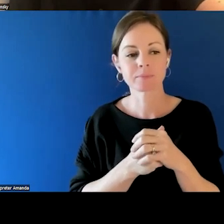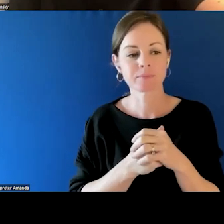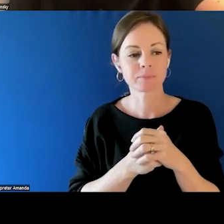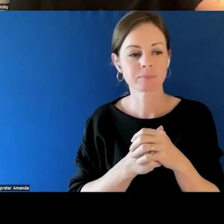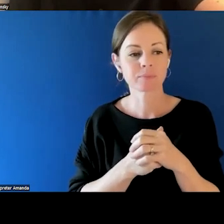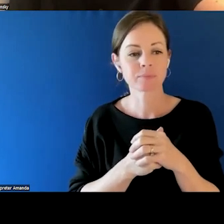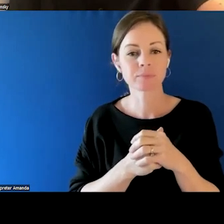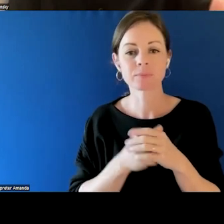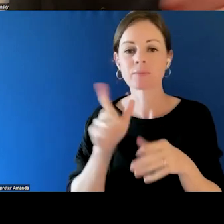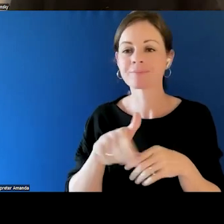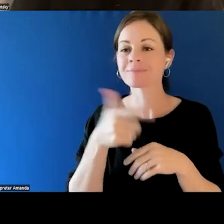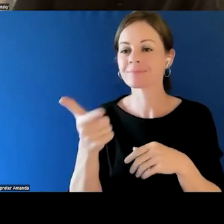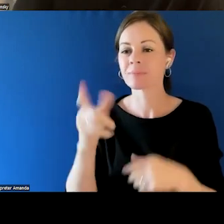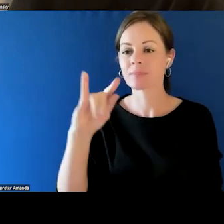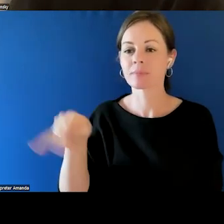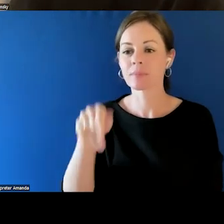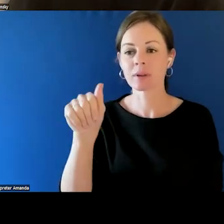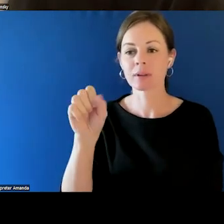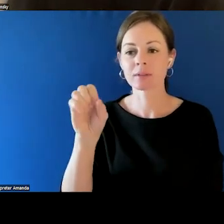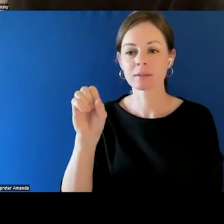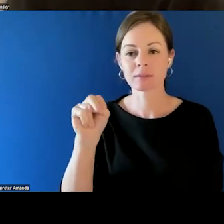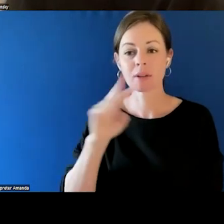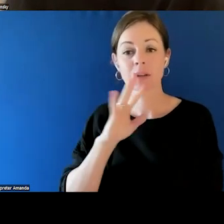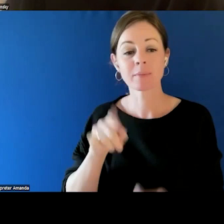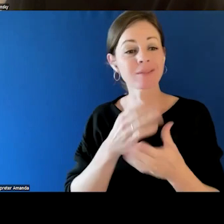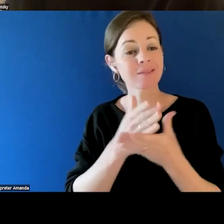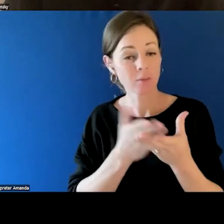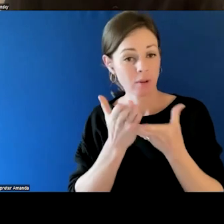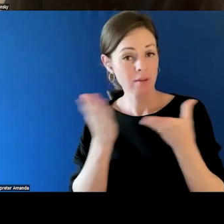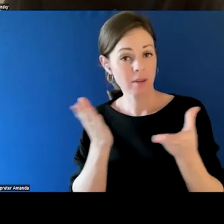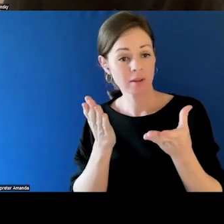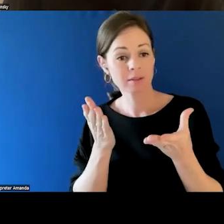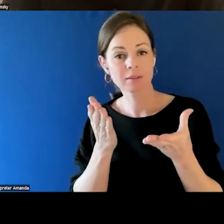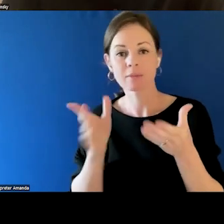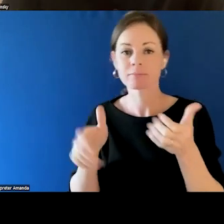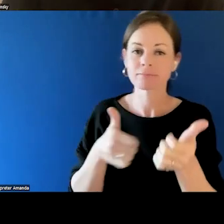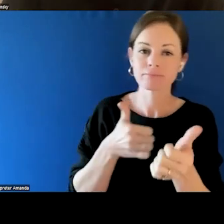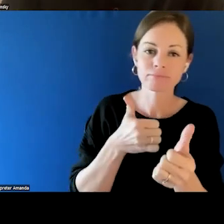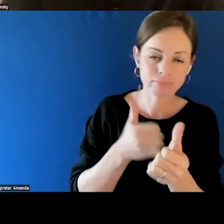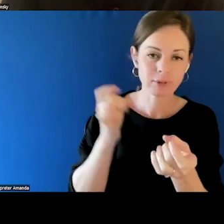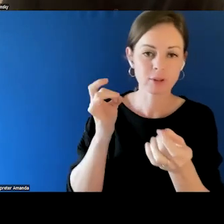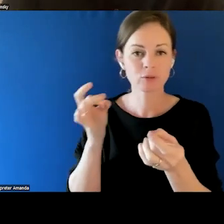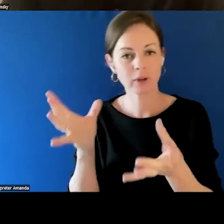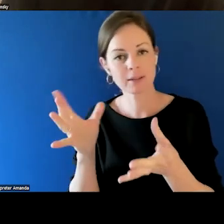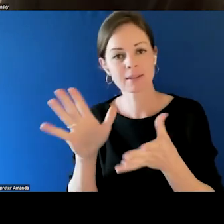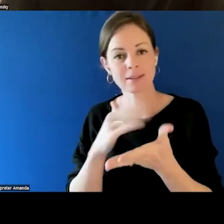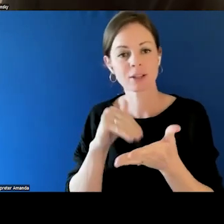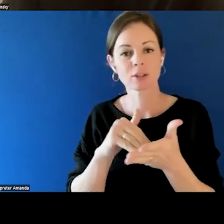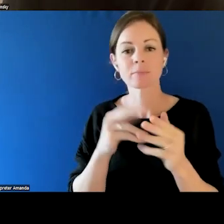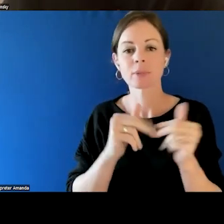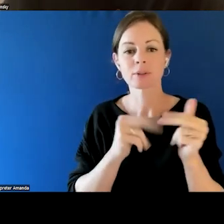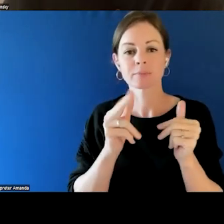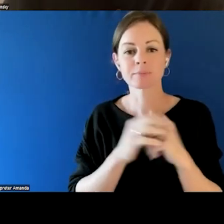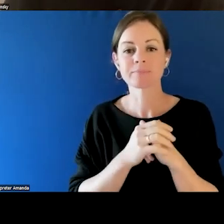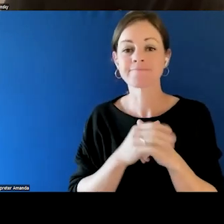So I hand it back over to Jason to talk about some of the things that led up to the crisis center being built. Hello, everybody.